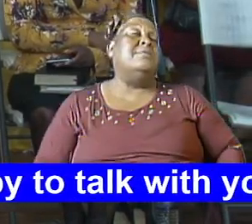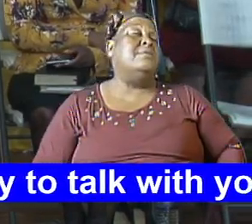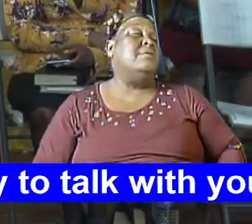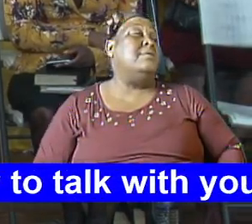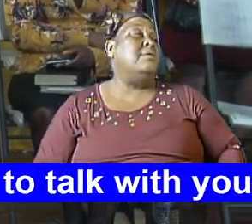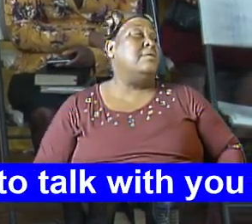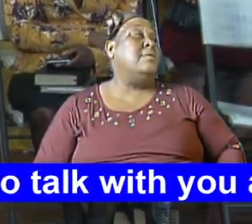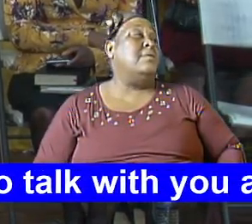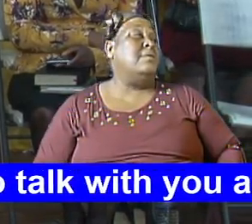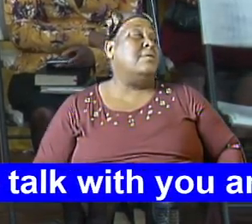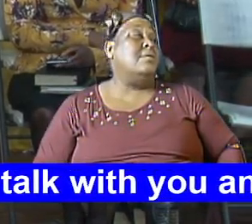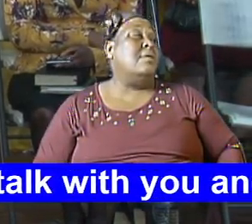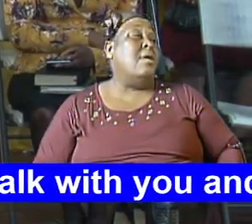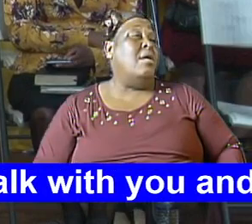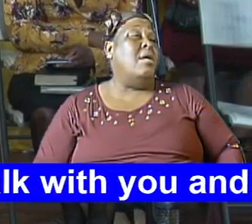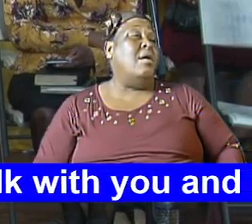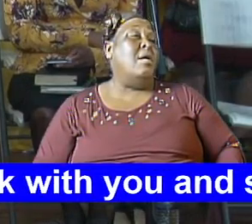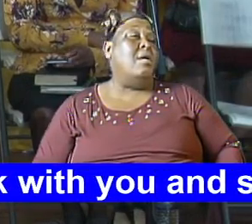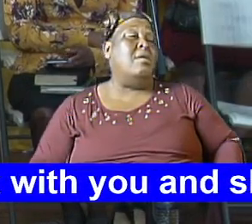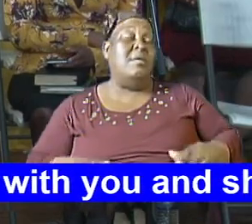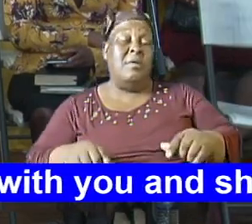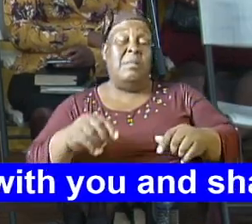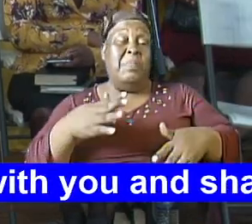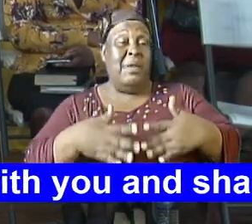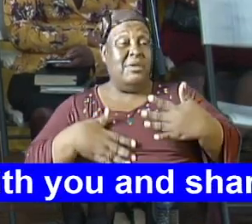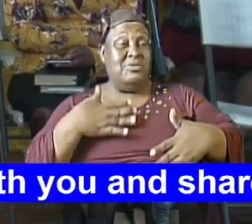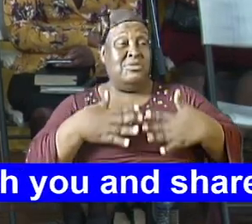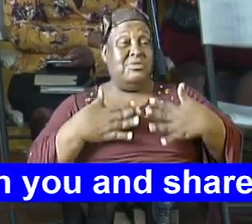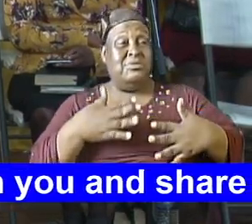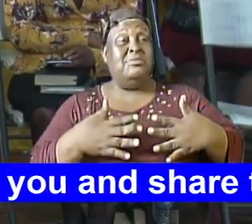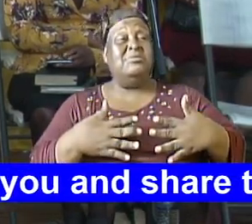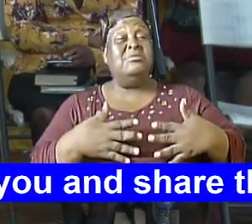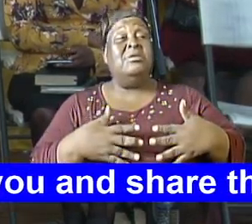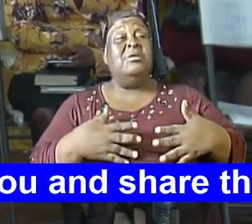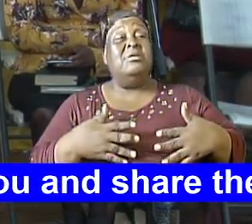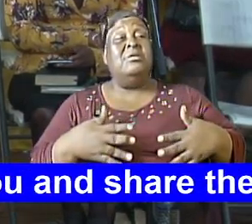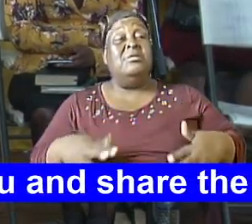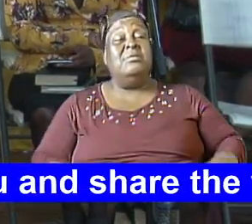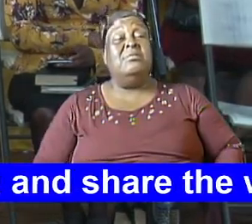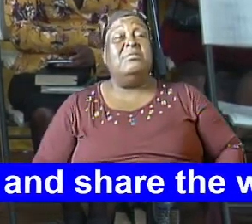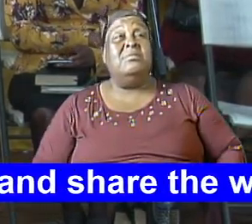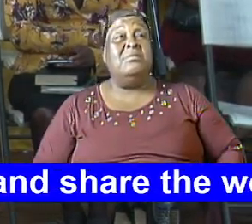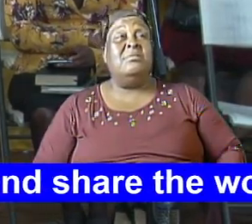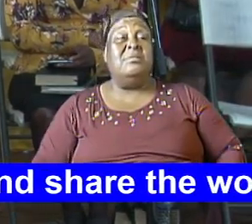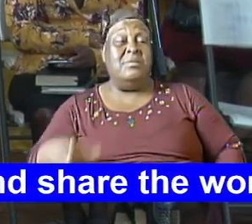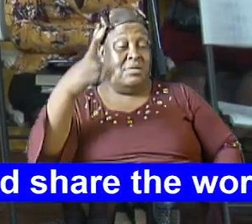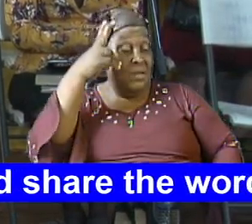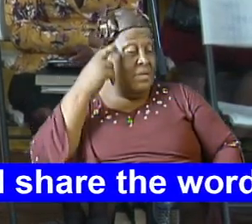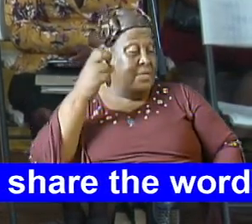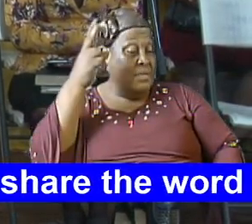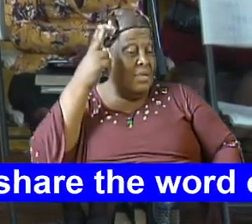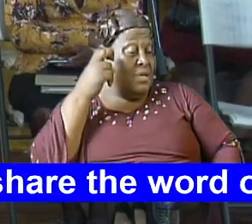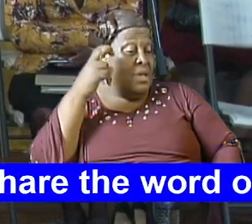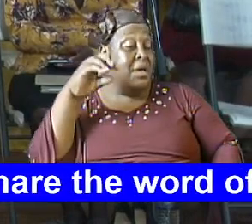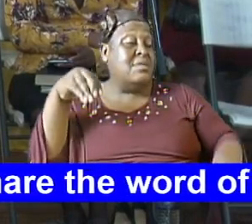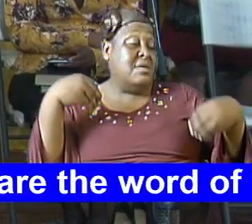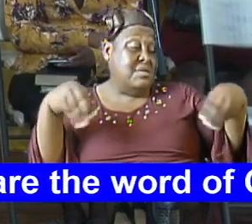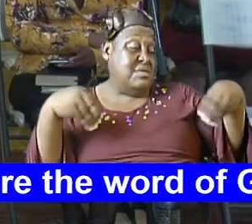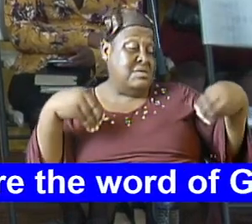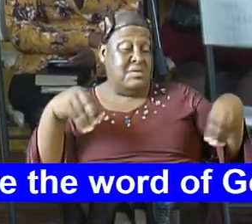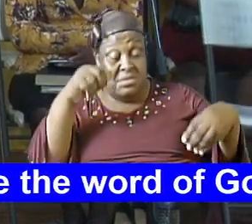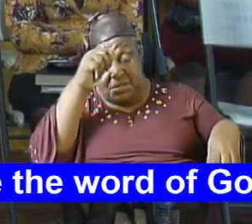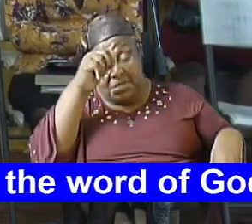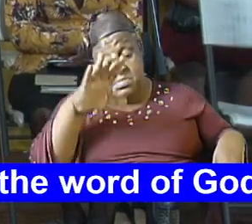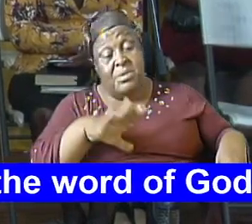bliss, or temporary pleasure and eternal torment. The devil is good, is a